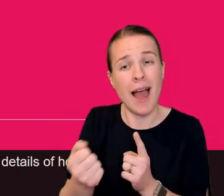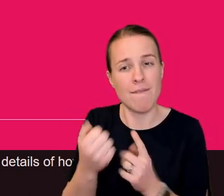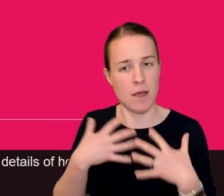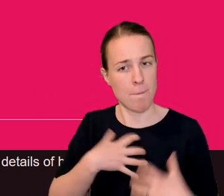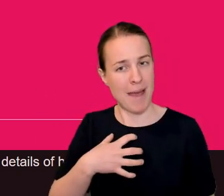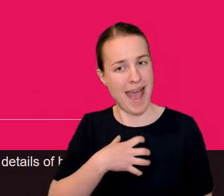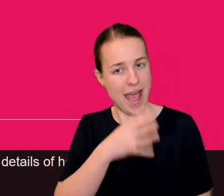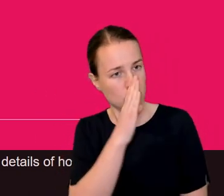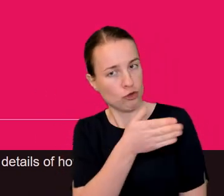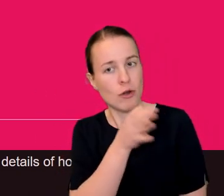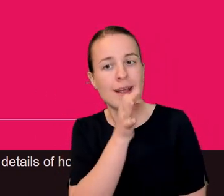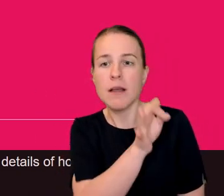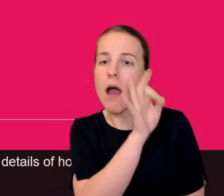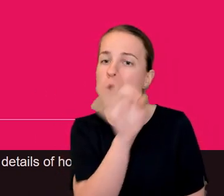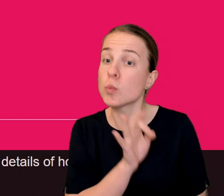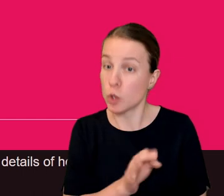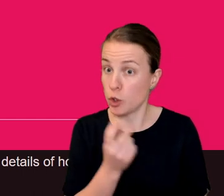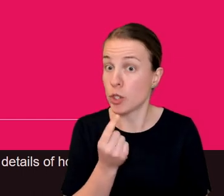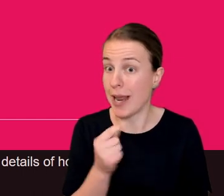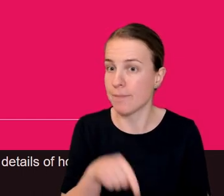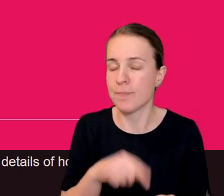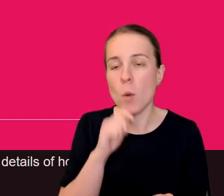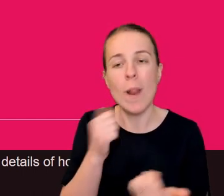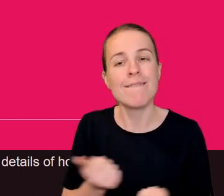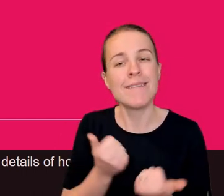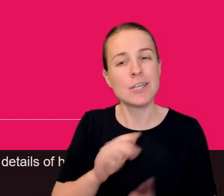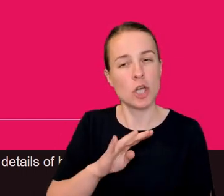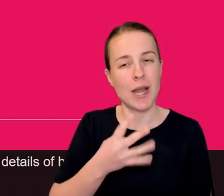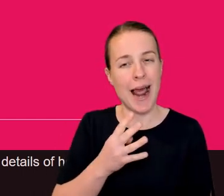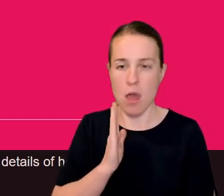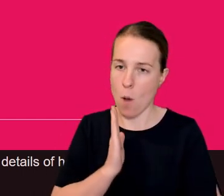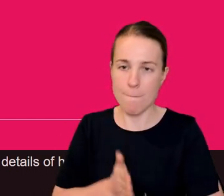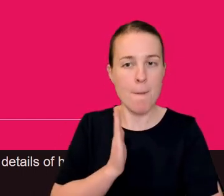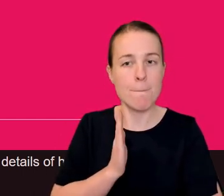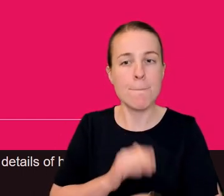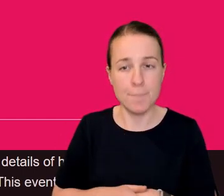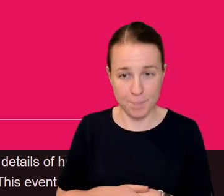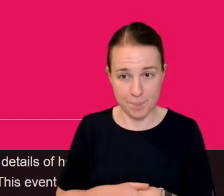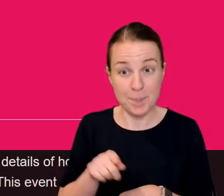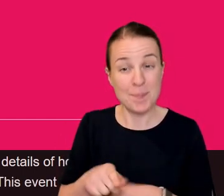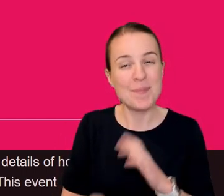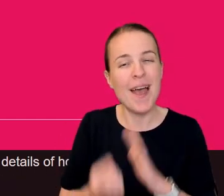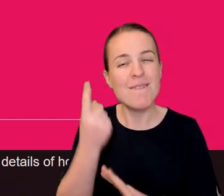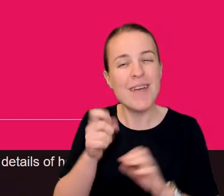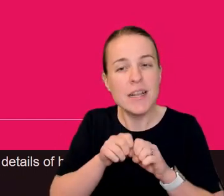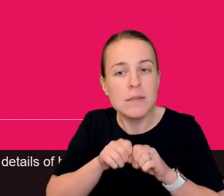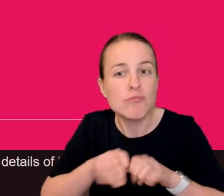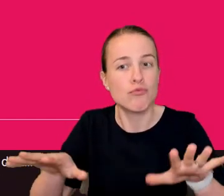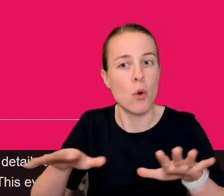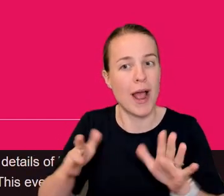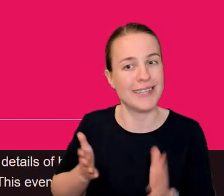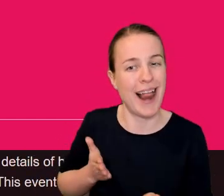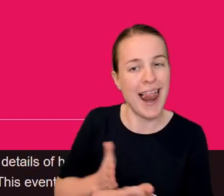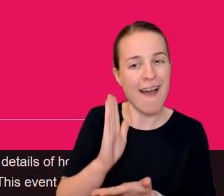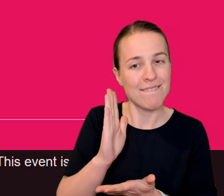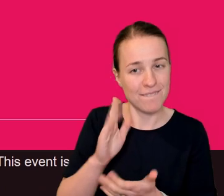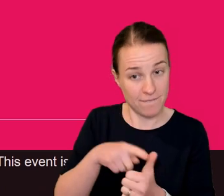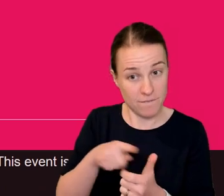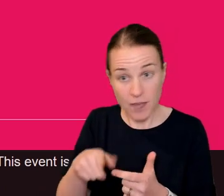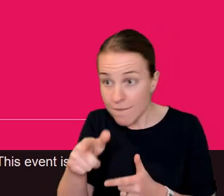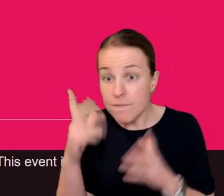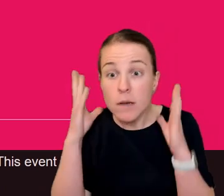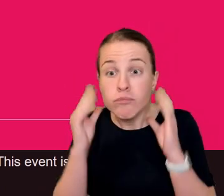at 9 p.m. sharp. This event is being broadcast live and recorded. For those with hearing impairments, there will be